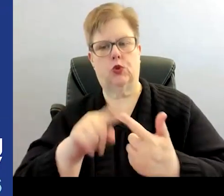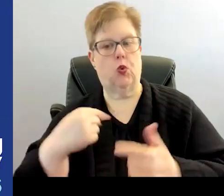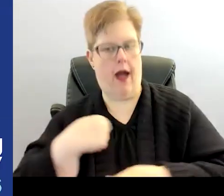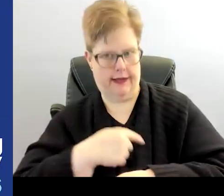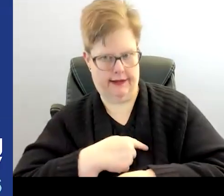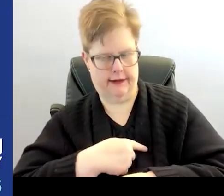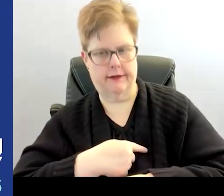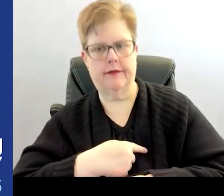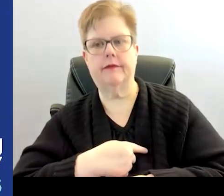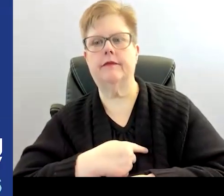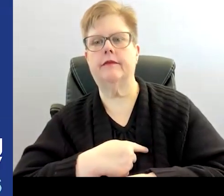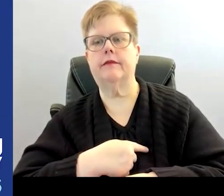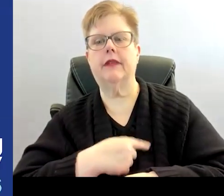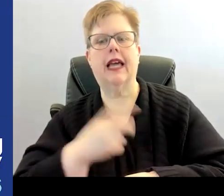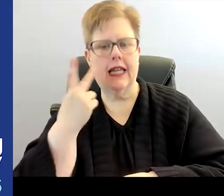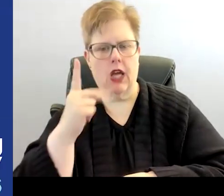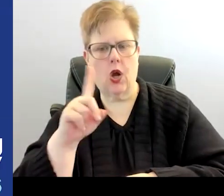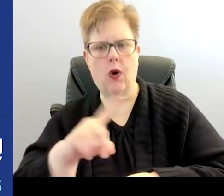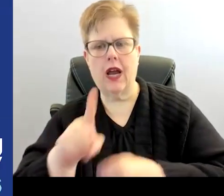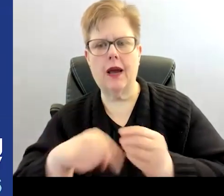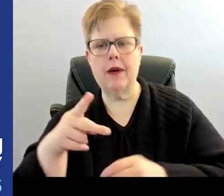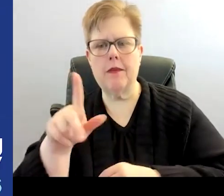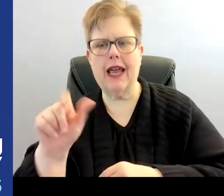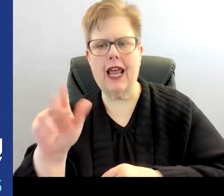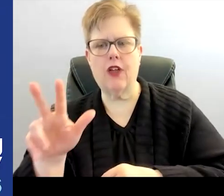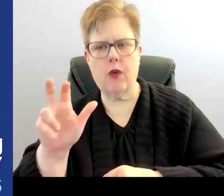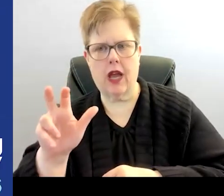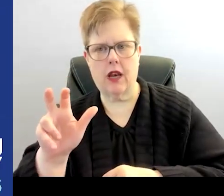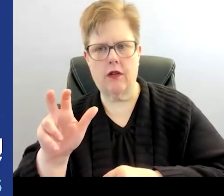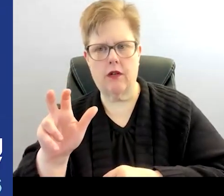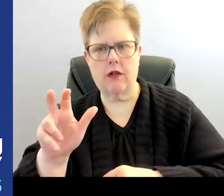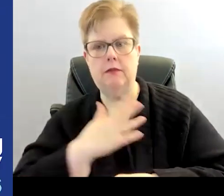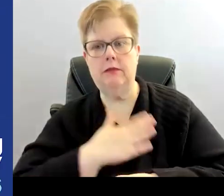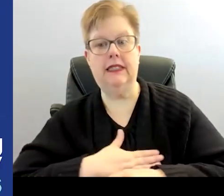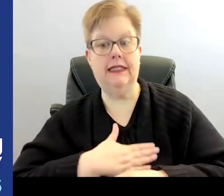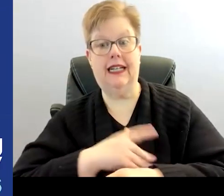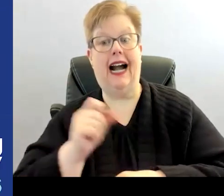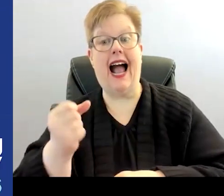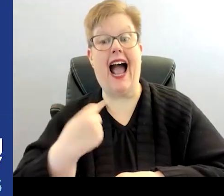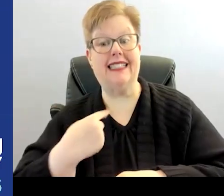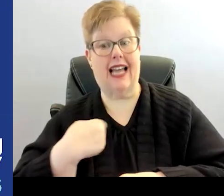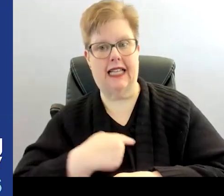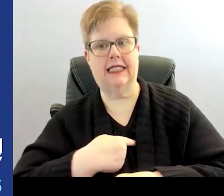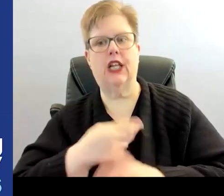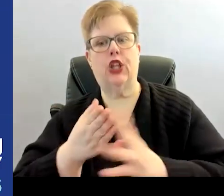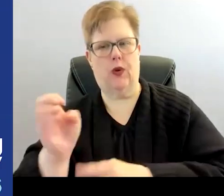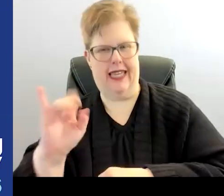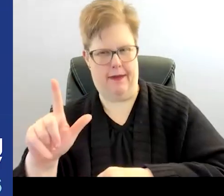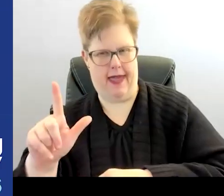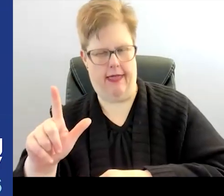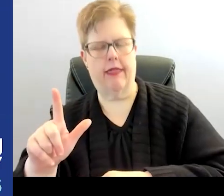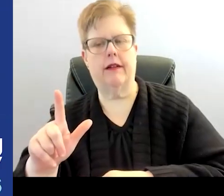us. I see a question about PLA 300. Please ask us that question through